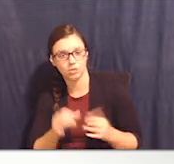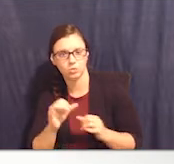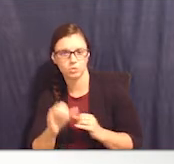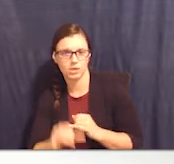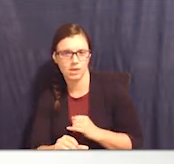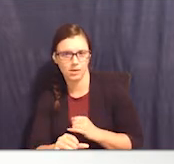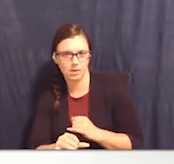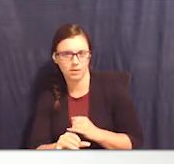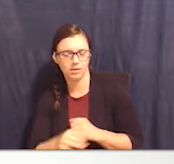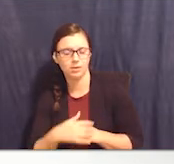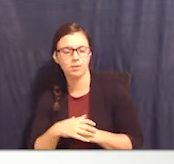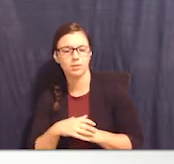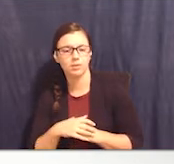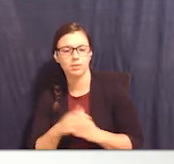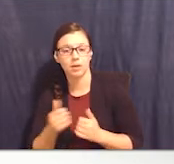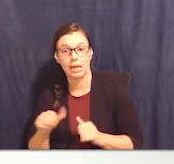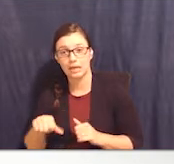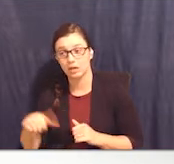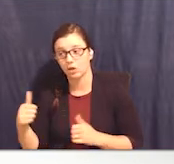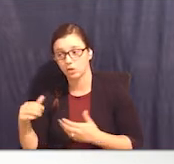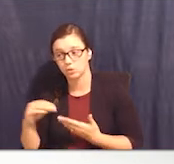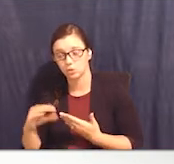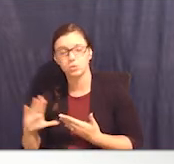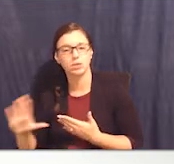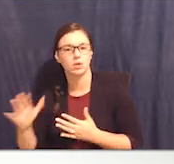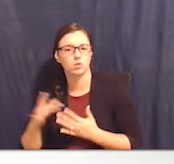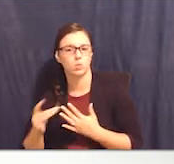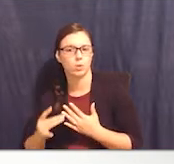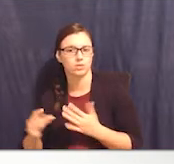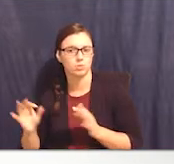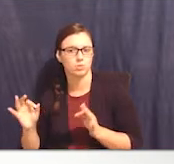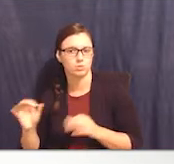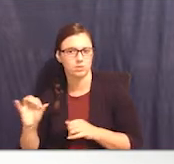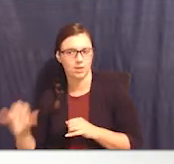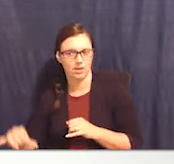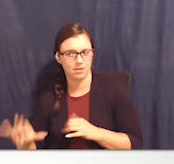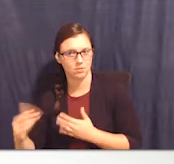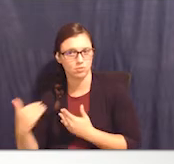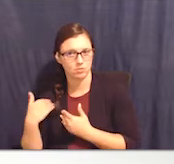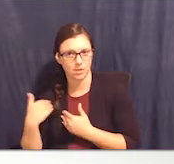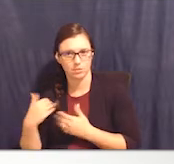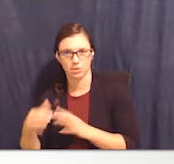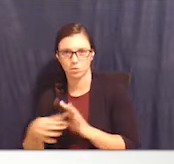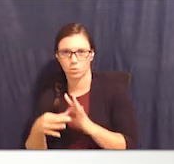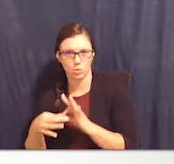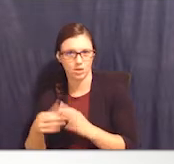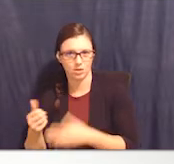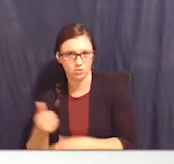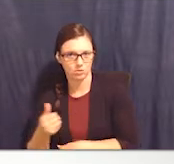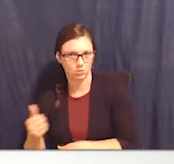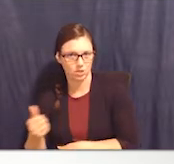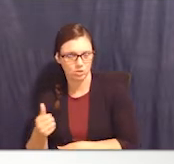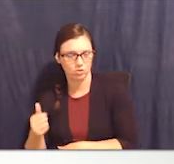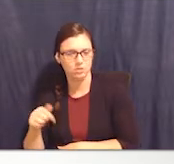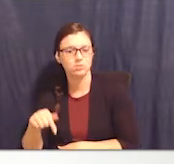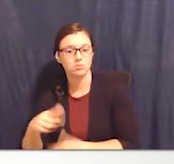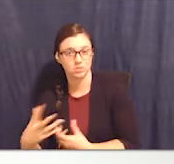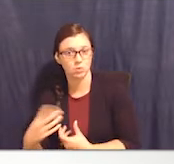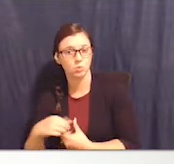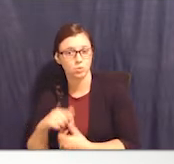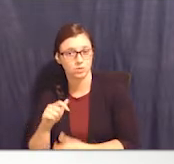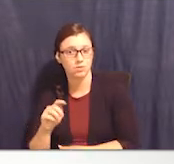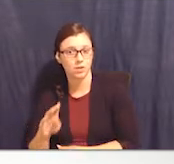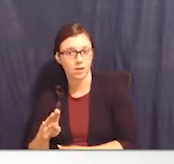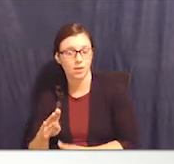8 years. Drew hasn't been in one for 10. So that's going to be something that you need to talk to your school administrator